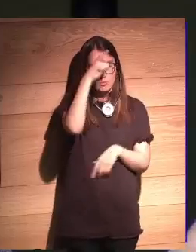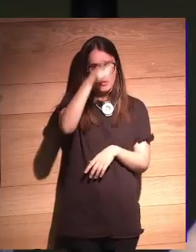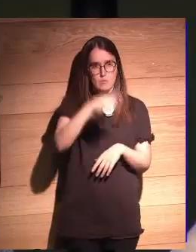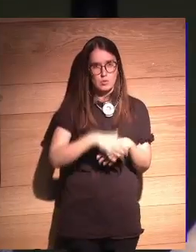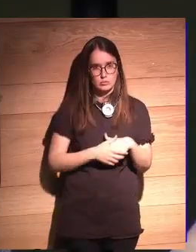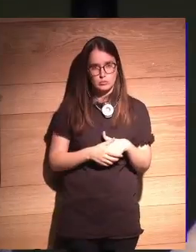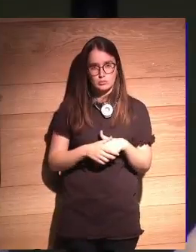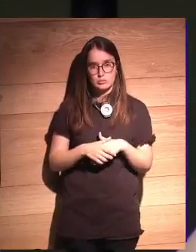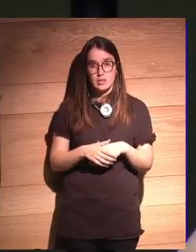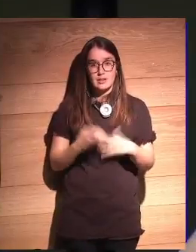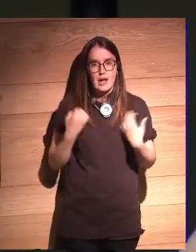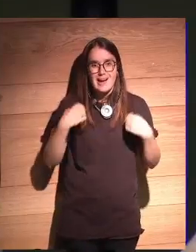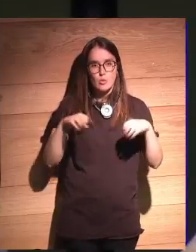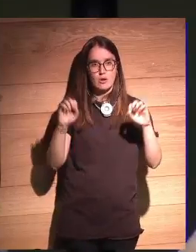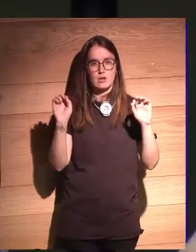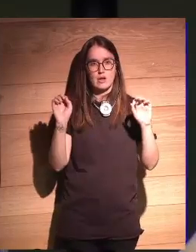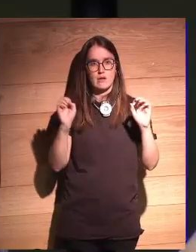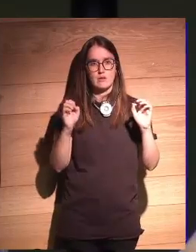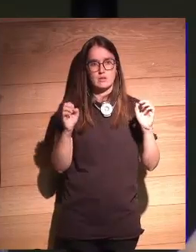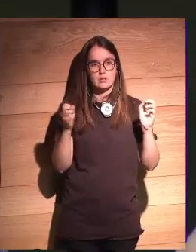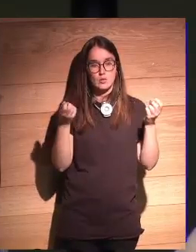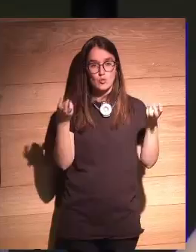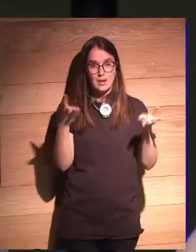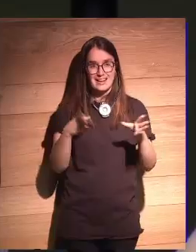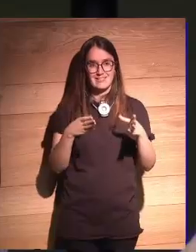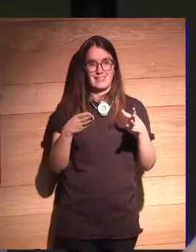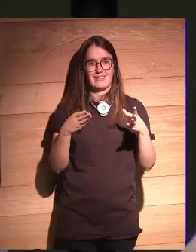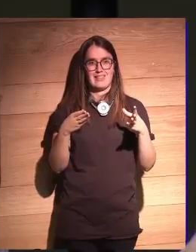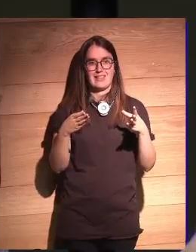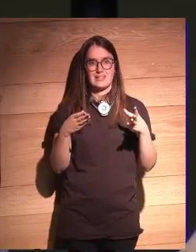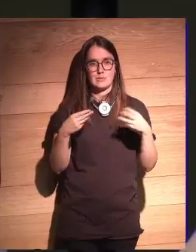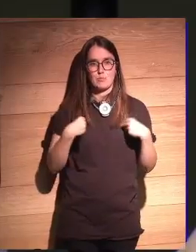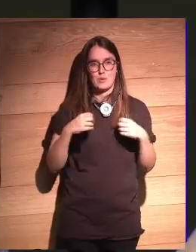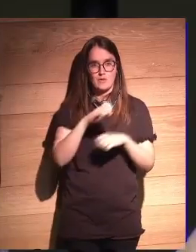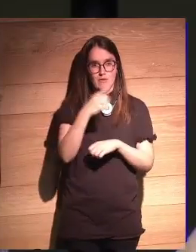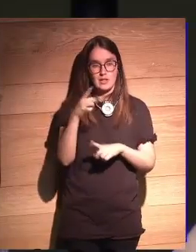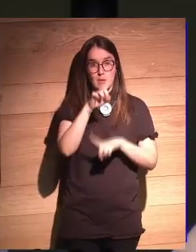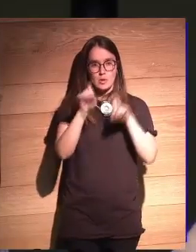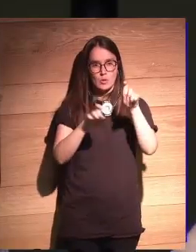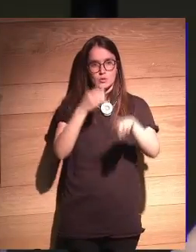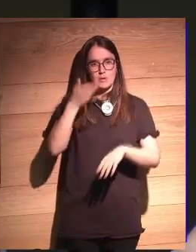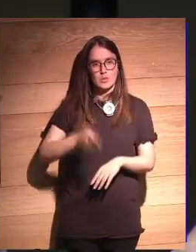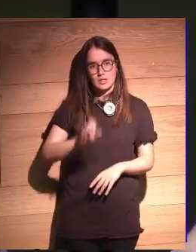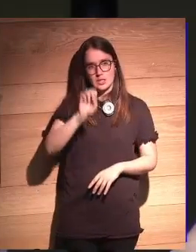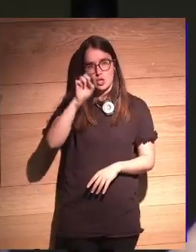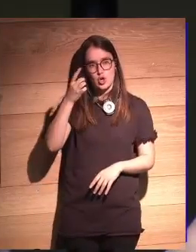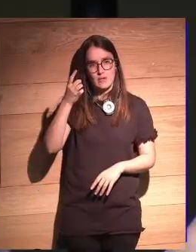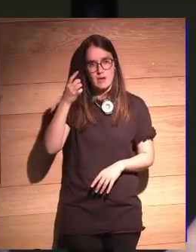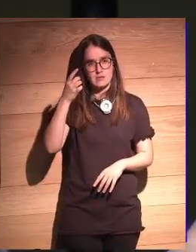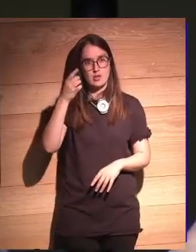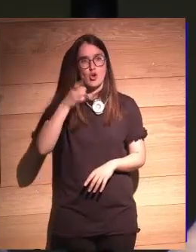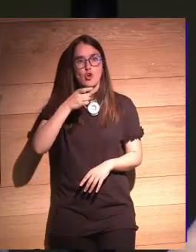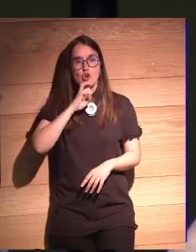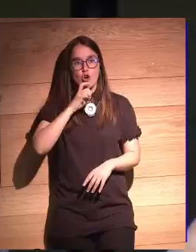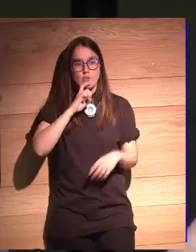irrespective of the number of housing. I mean, the number of houses. The bigger question is how is it distributed? Who's